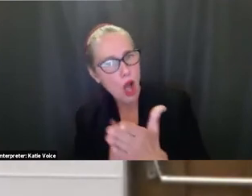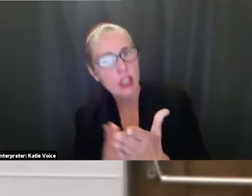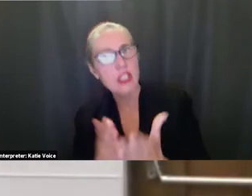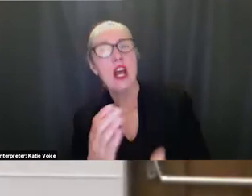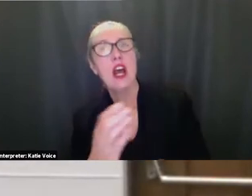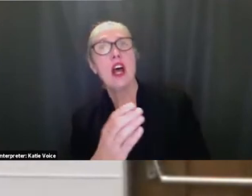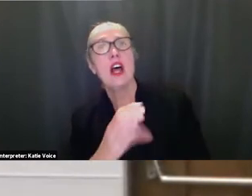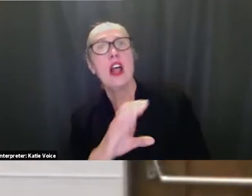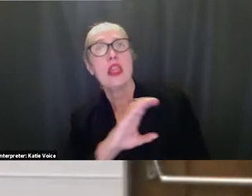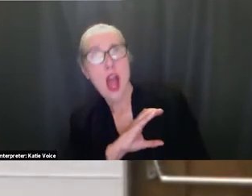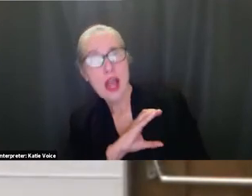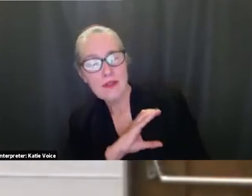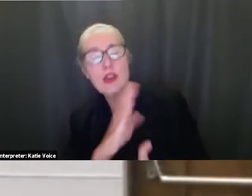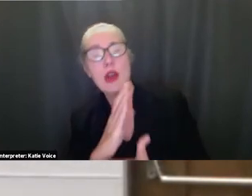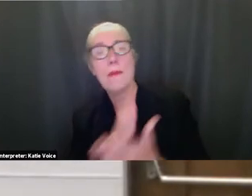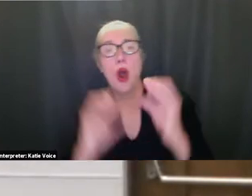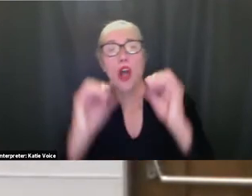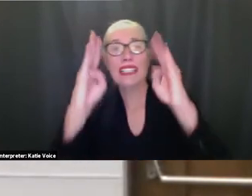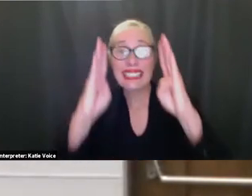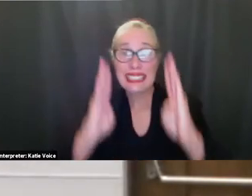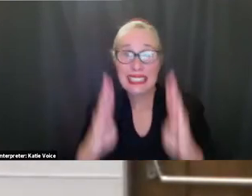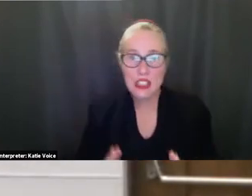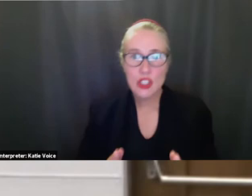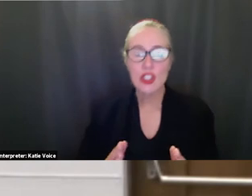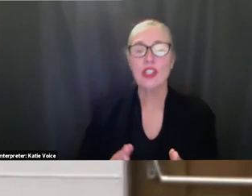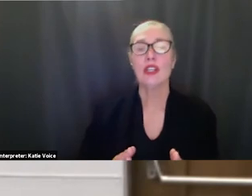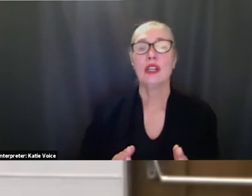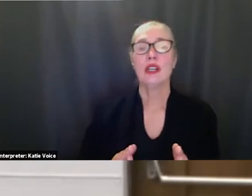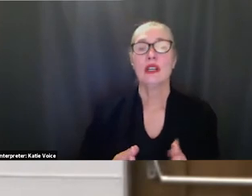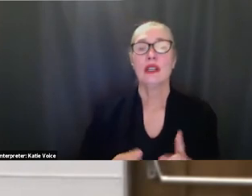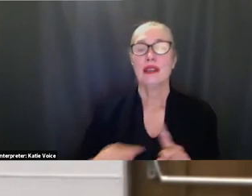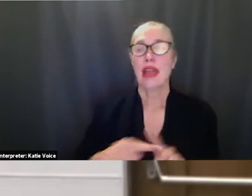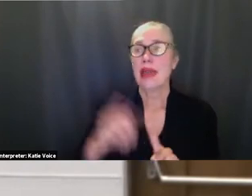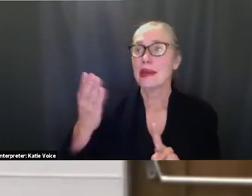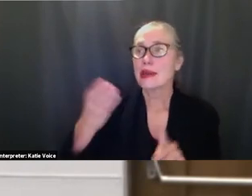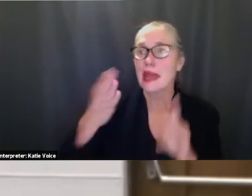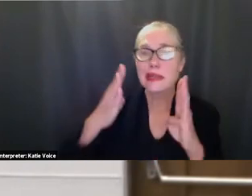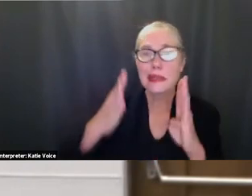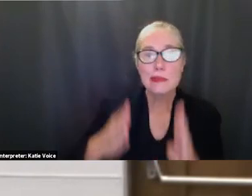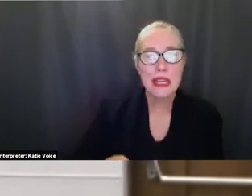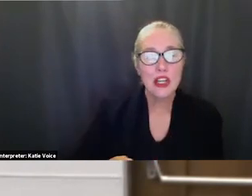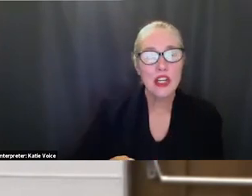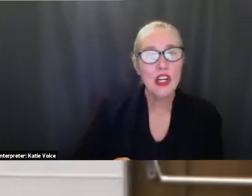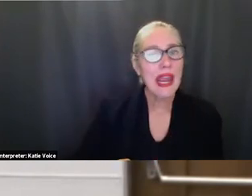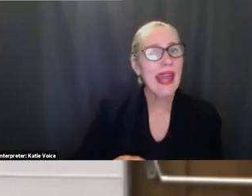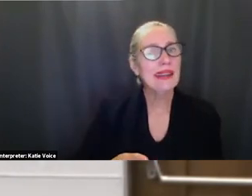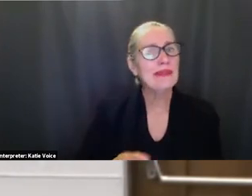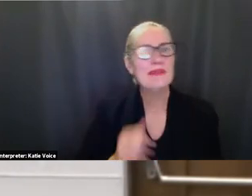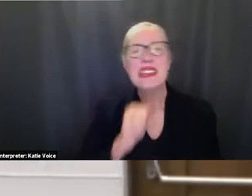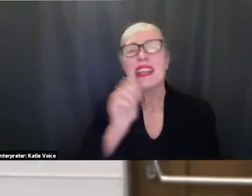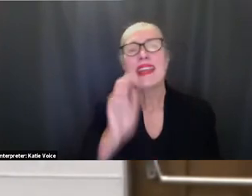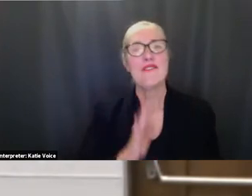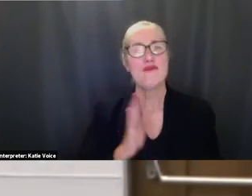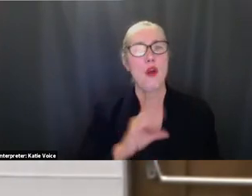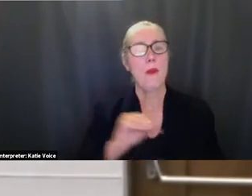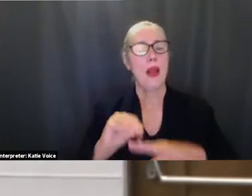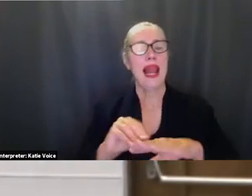a teacher wherein they are a guest speaker and then an informal counselor that's a triad